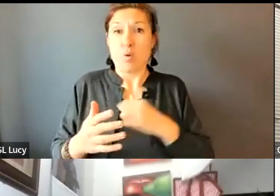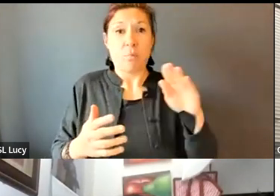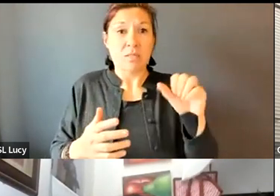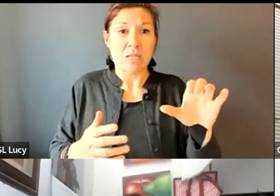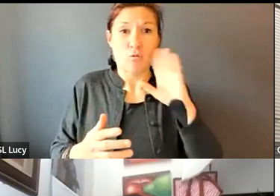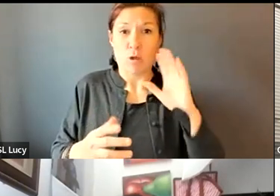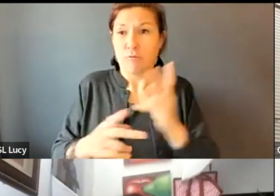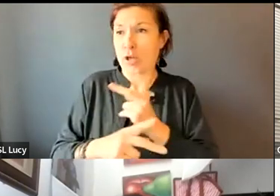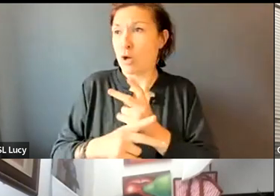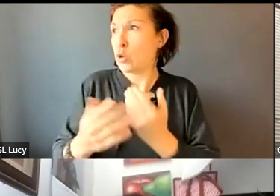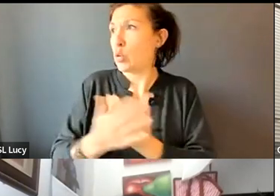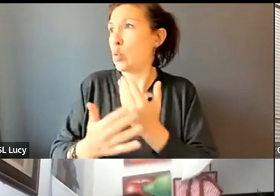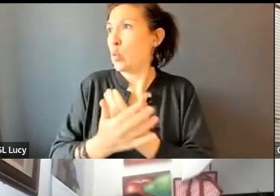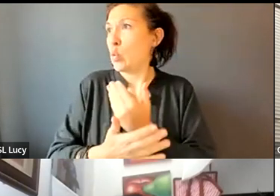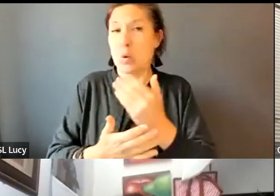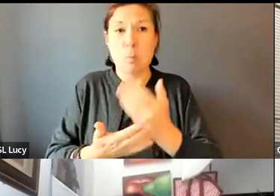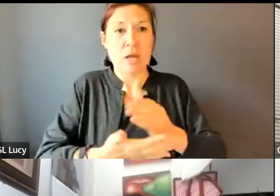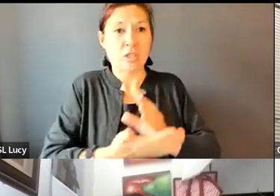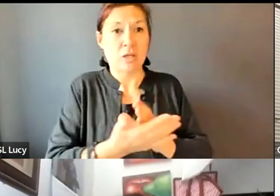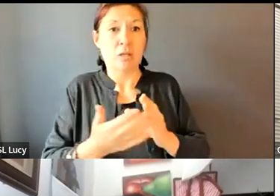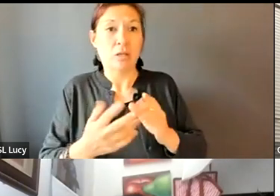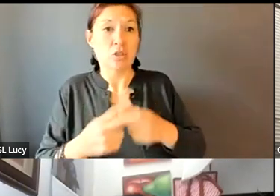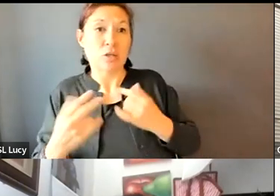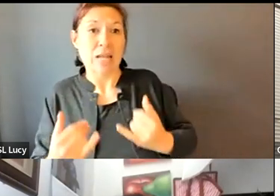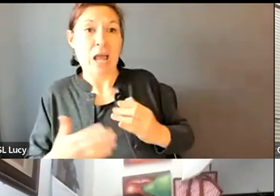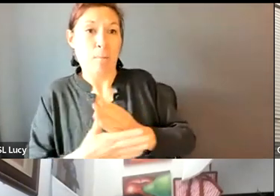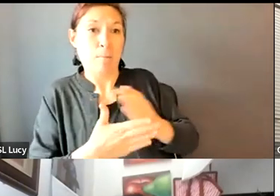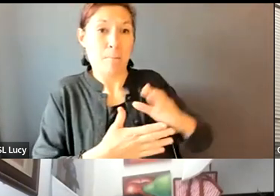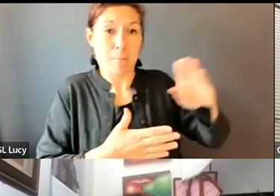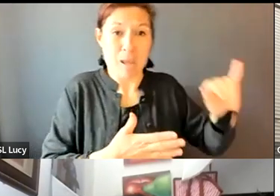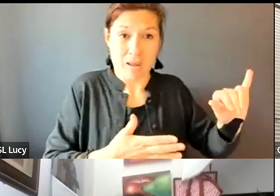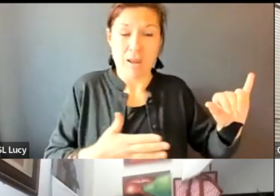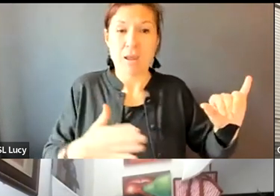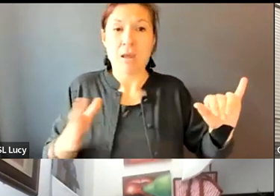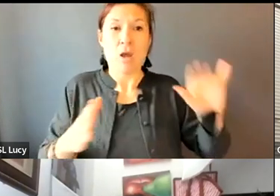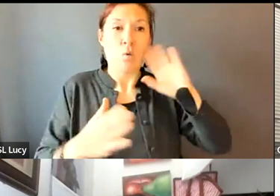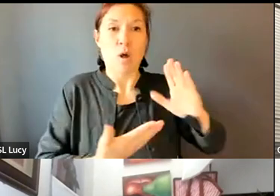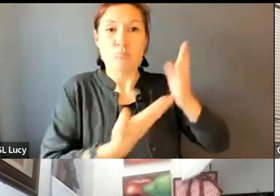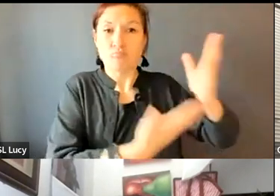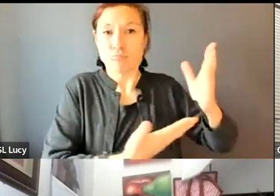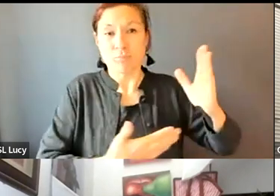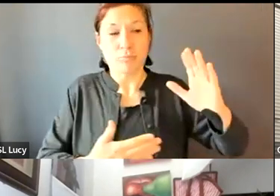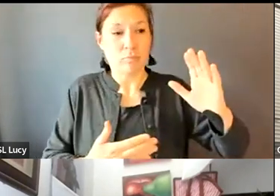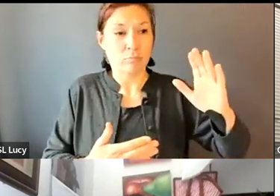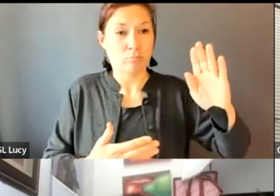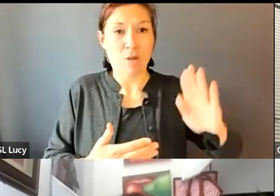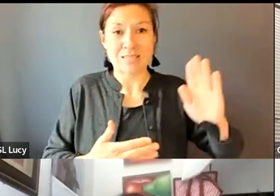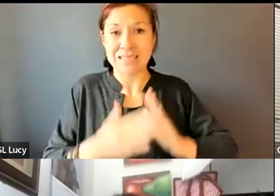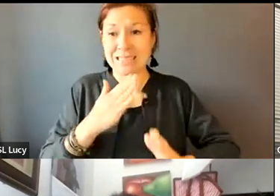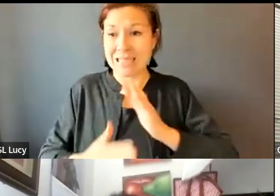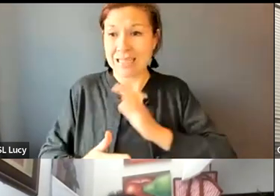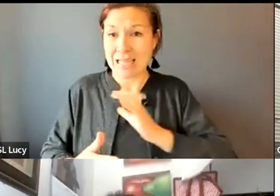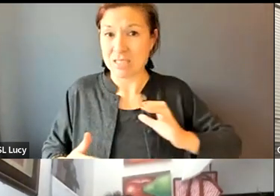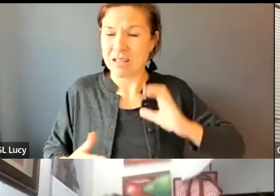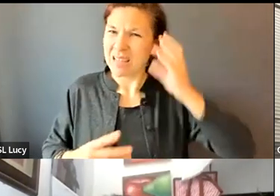between now and may when it goes to the mayor and then to the city council and I just want to think through for a second